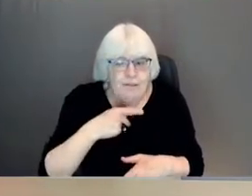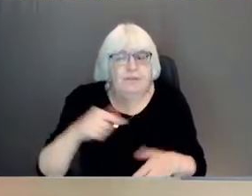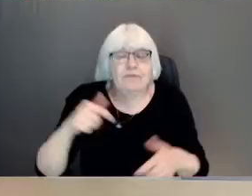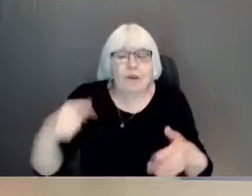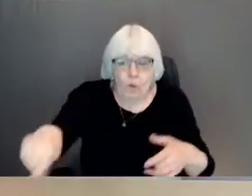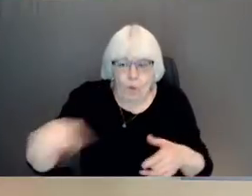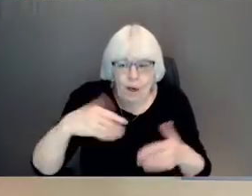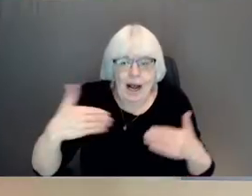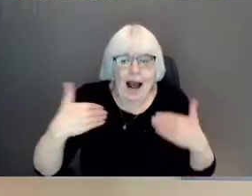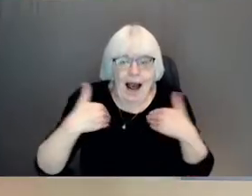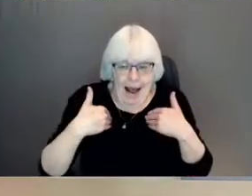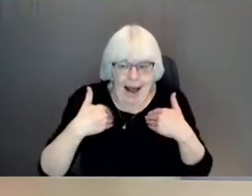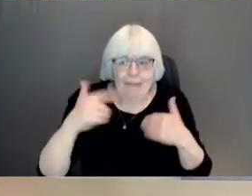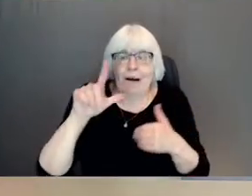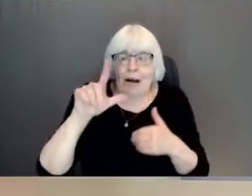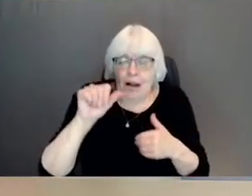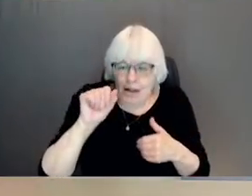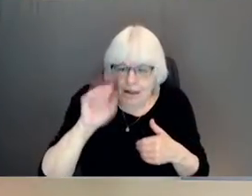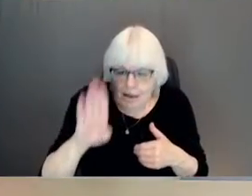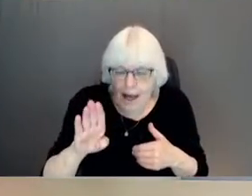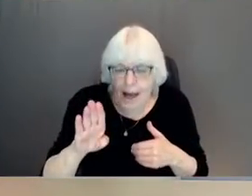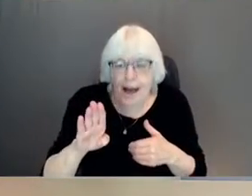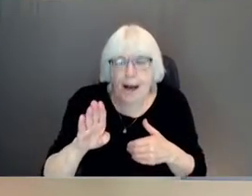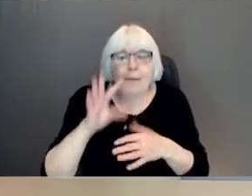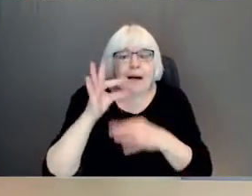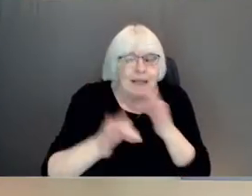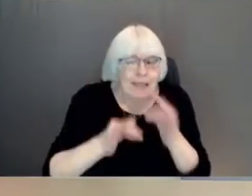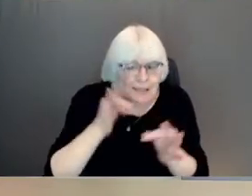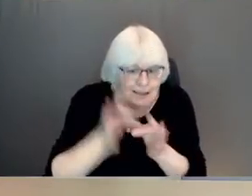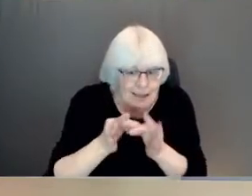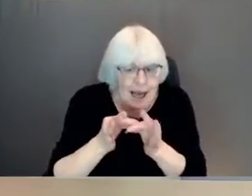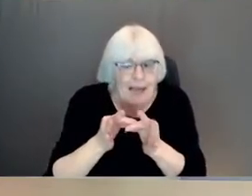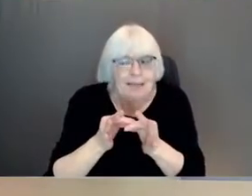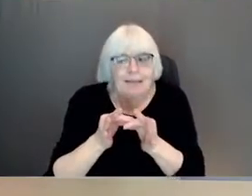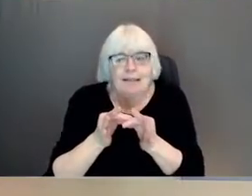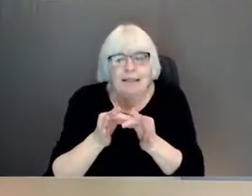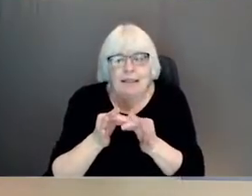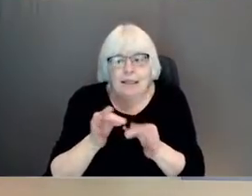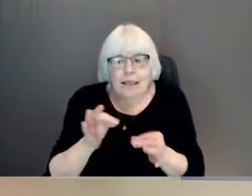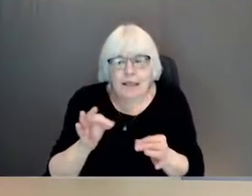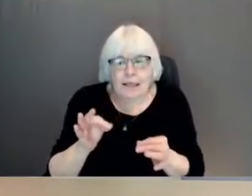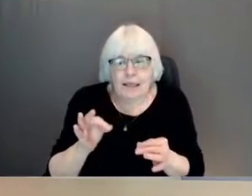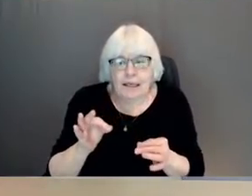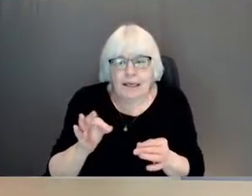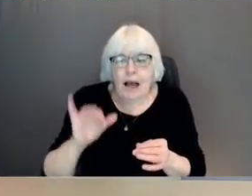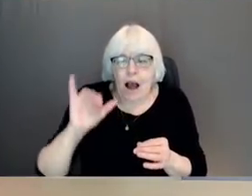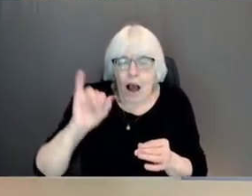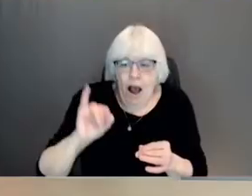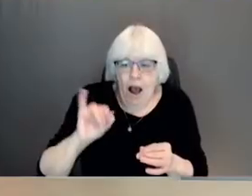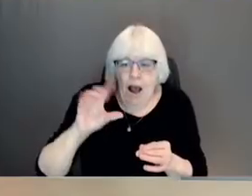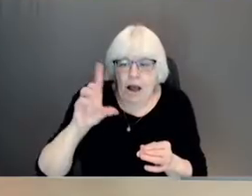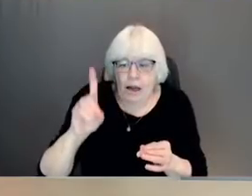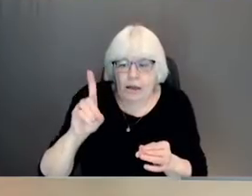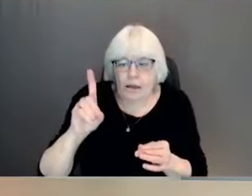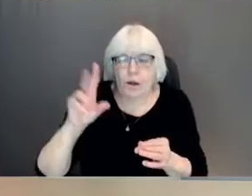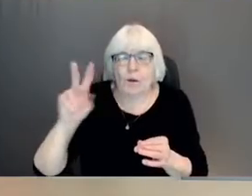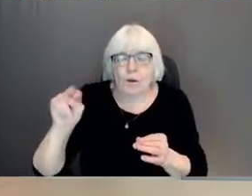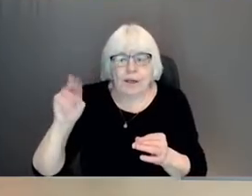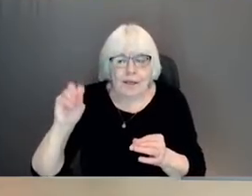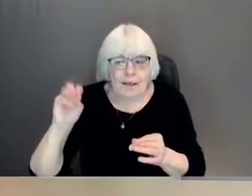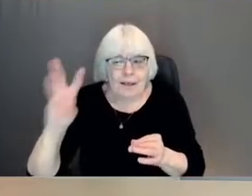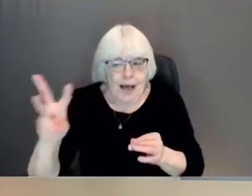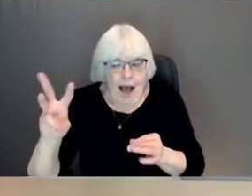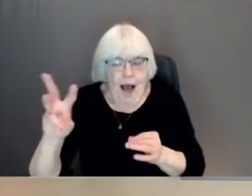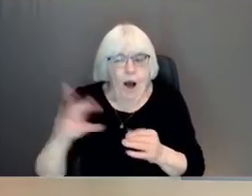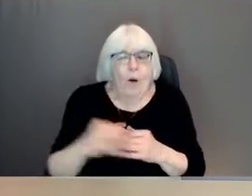Now molecular tests first at the points of entry and now at the health PI testing clinics. In recent months,